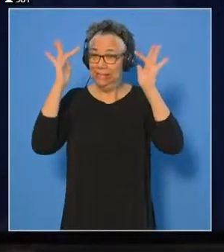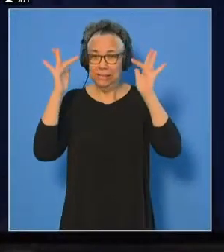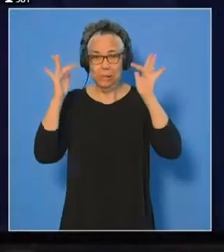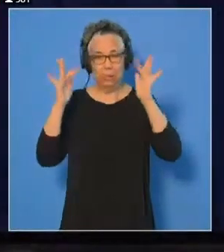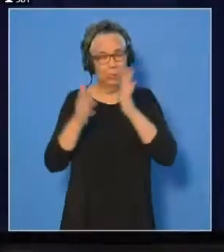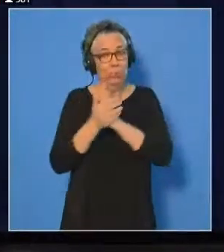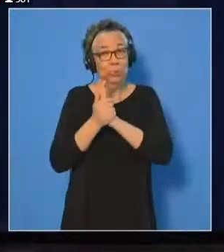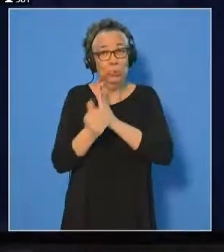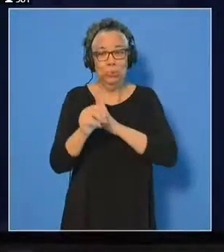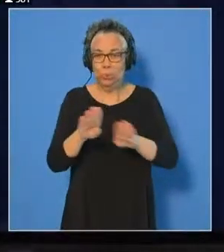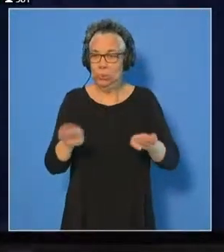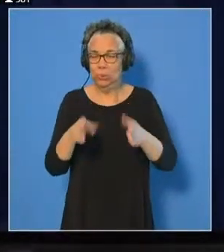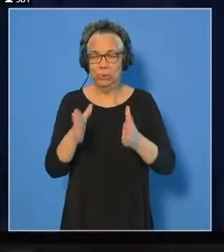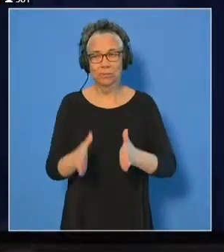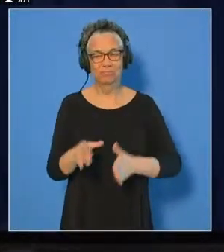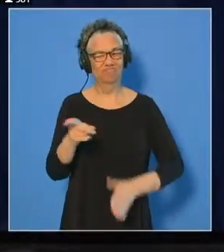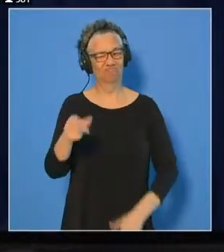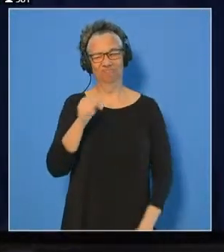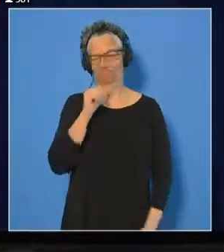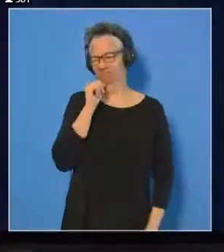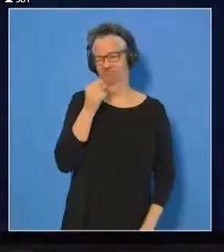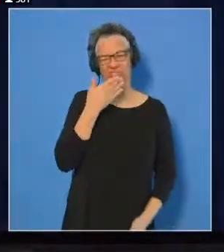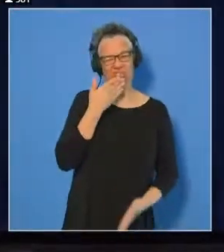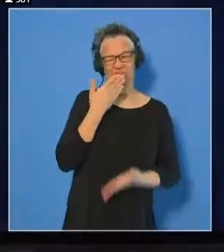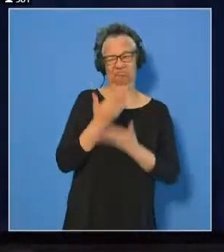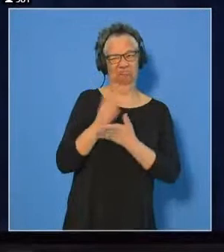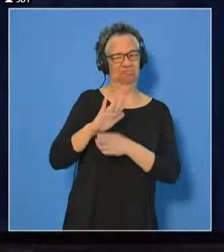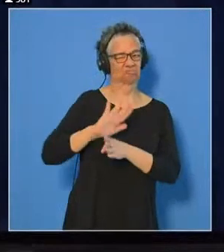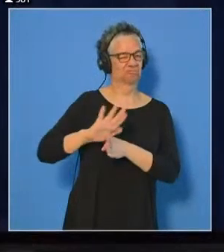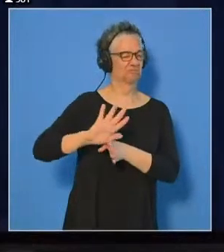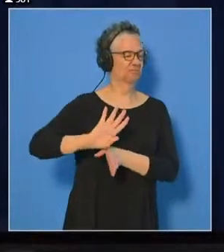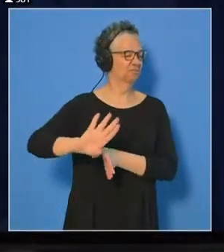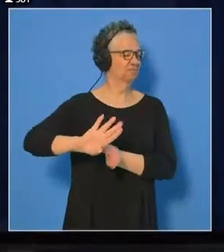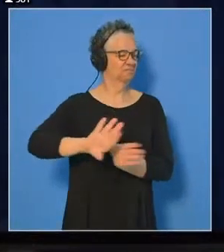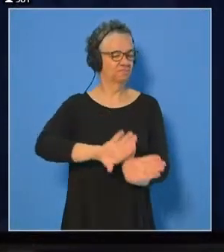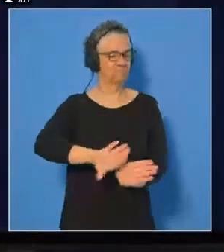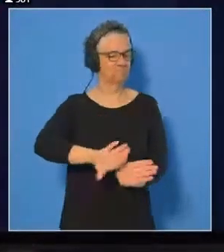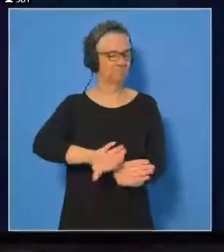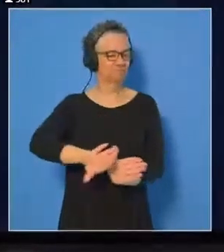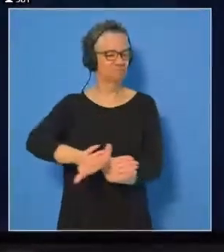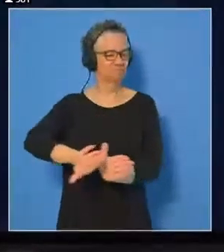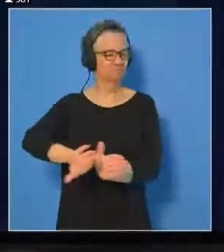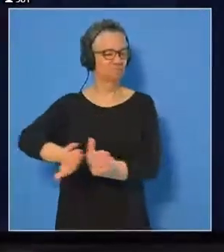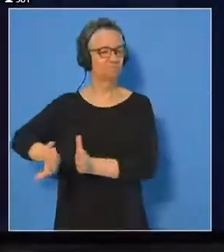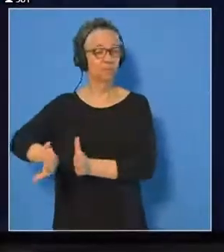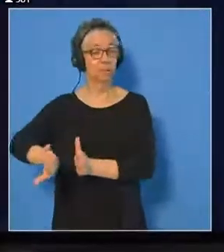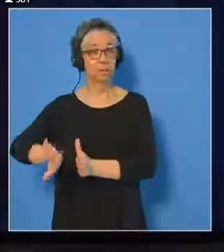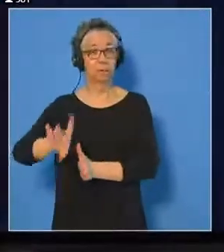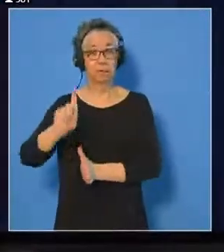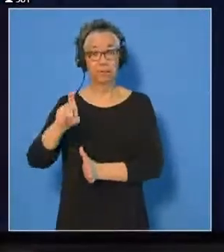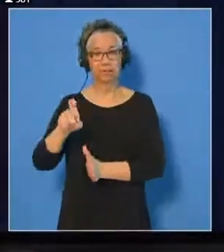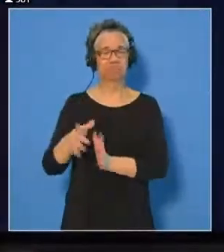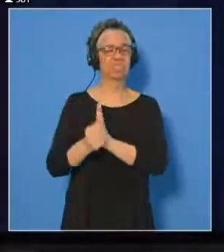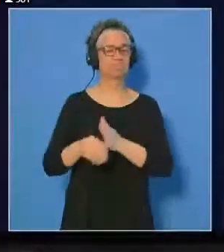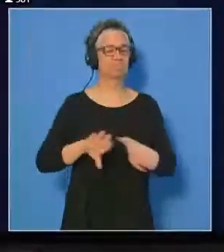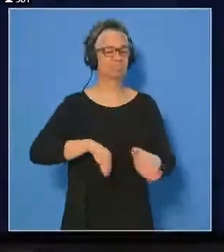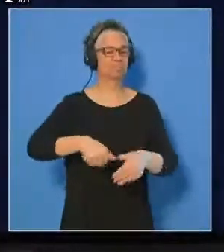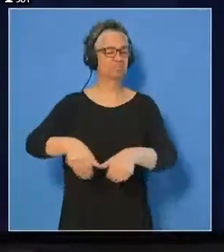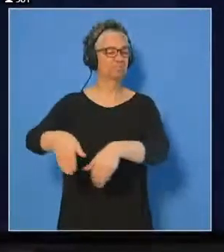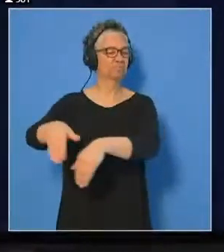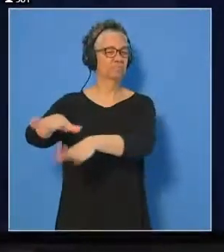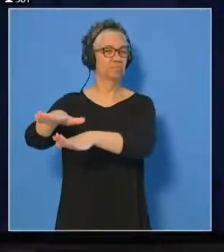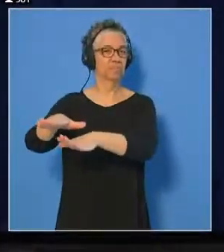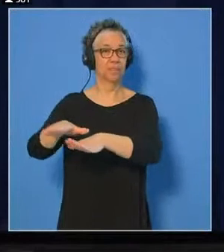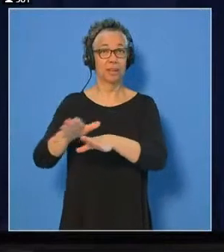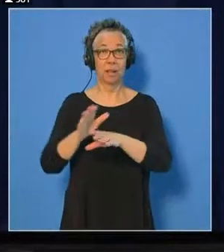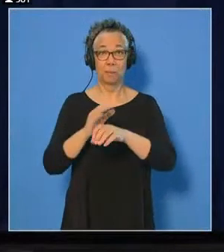talented Bermudians that they are not good enough, that they need to stand on the sidelines and they need to take their talents elsewhere to make a